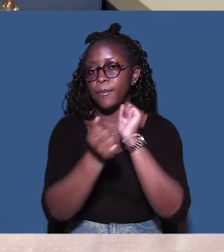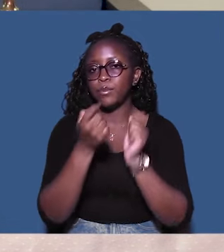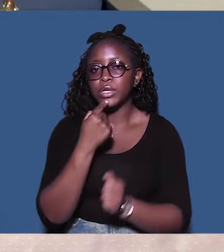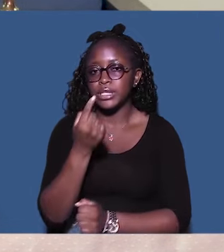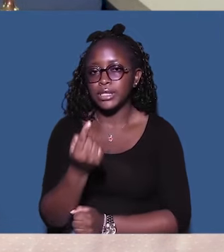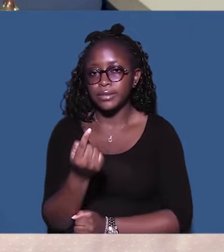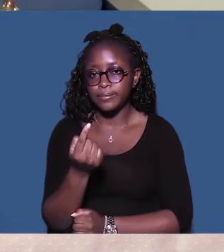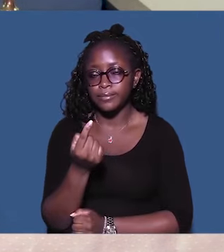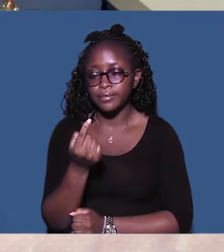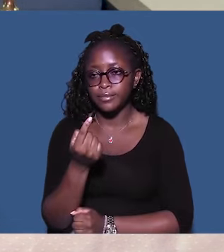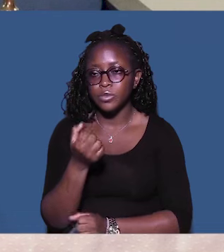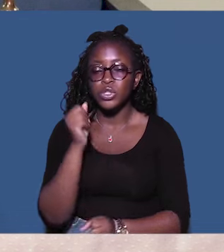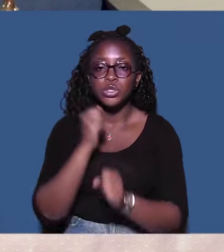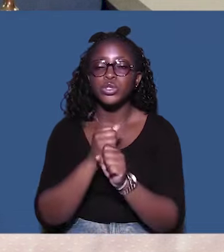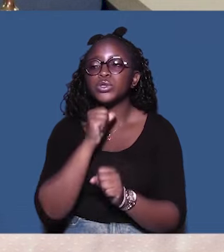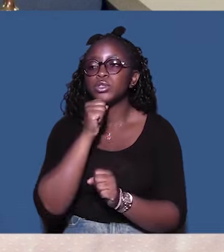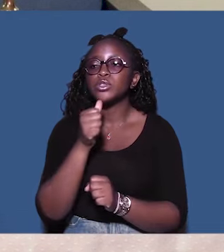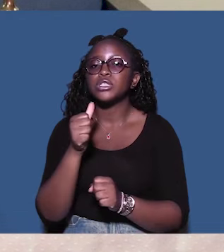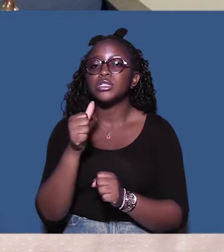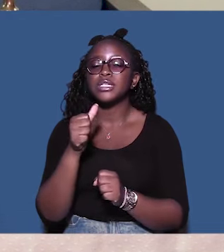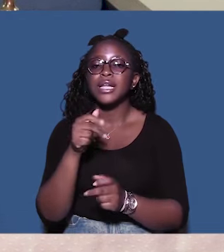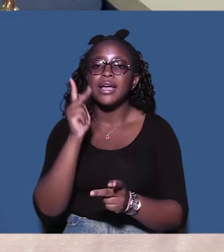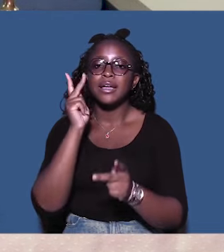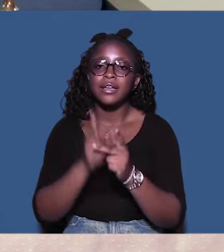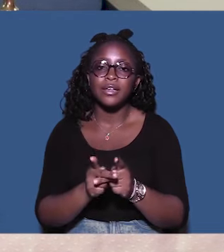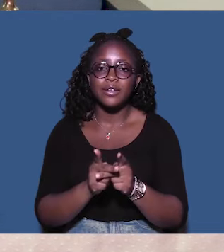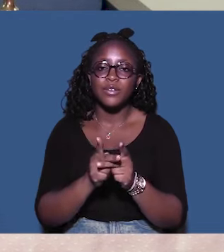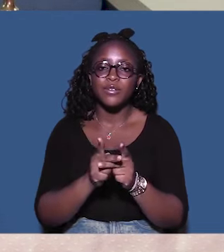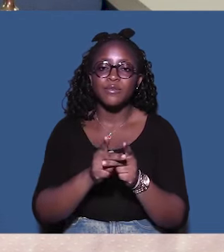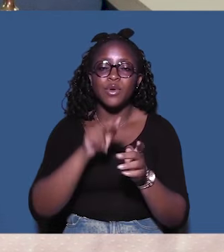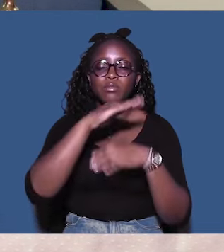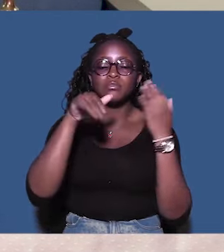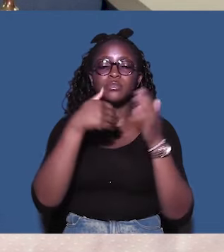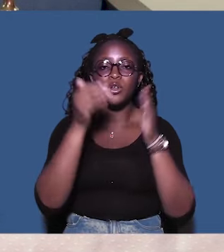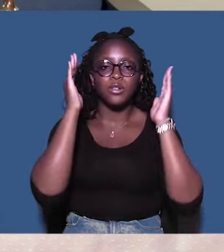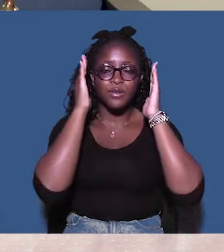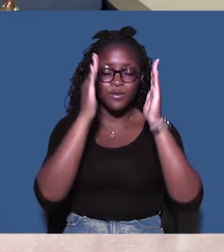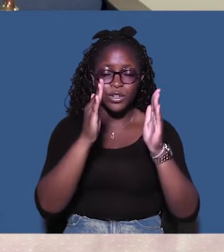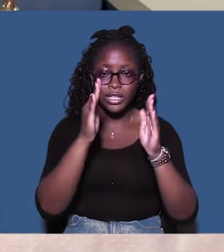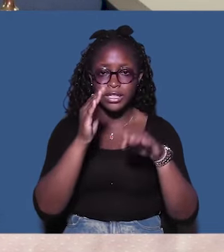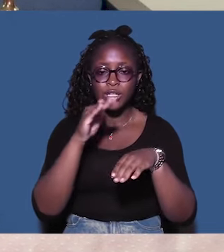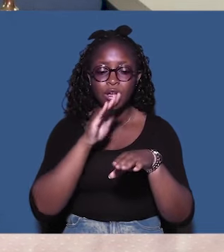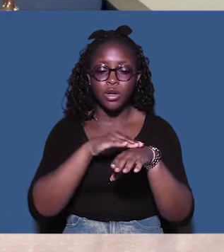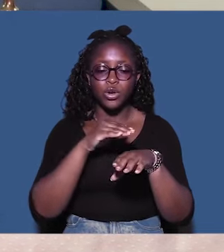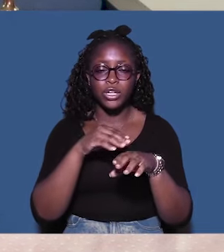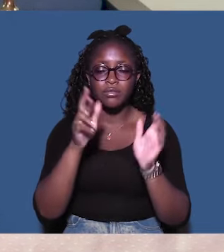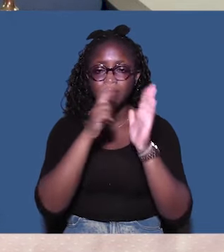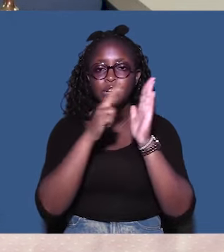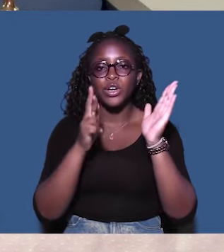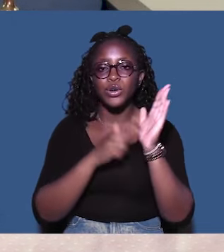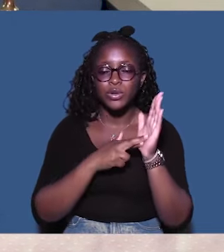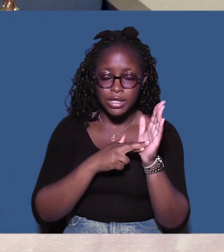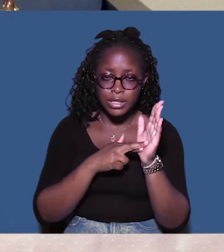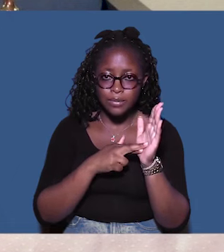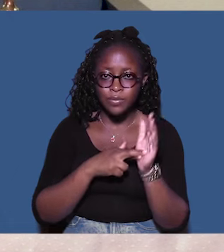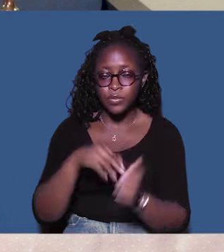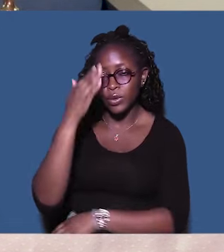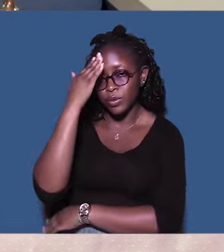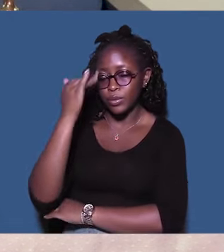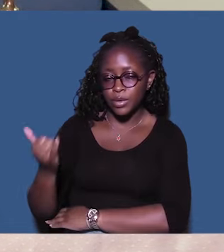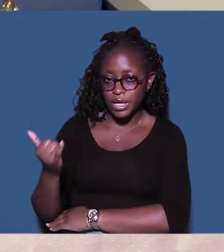put so much effort on issues to do with eating and drinking or rules and regulations, because we are destroying